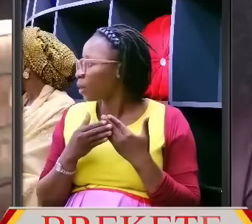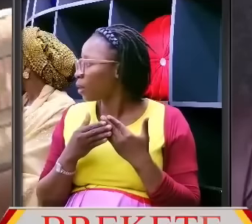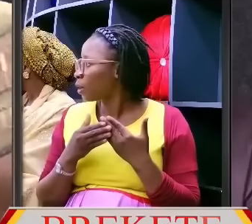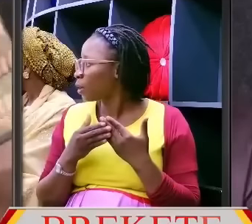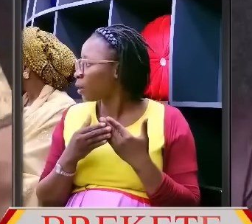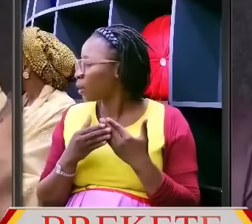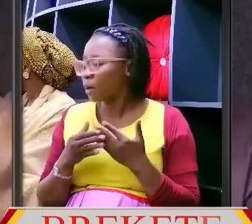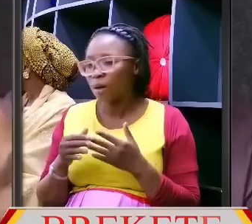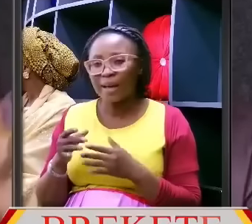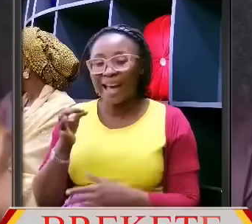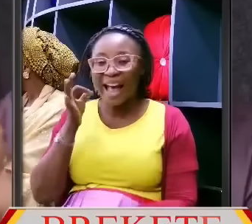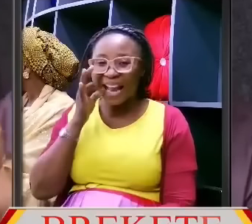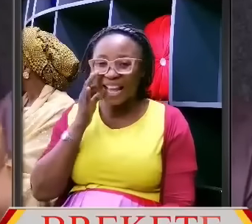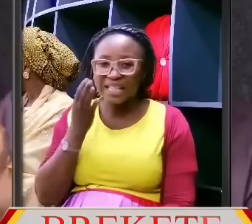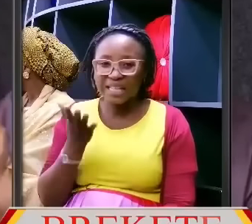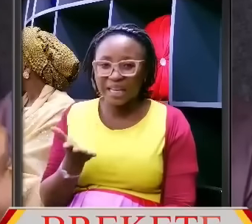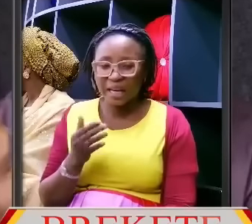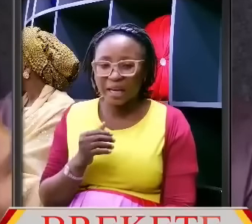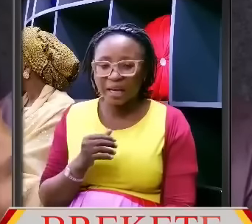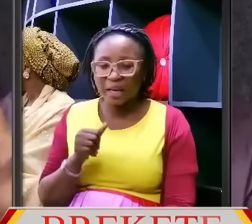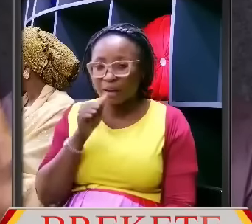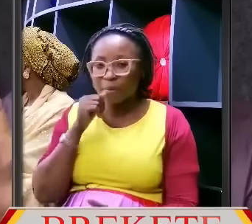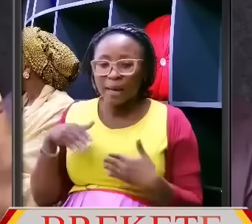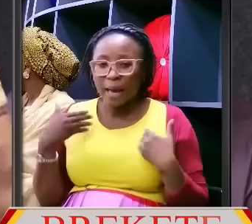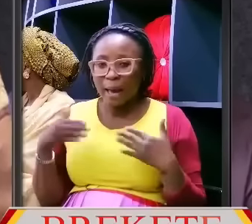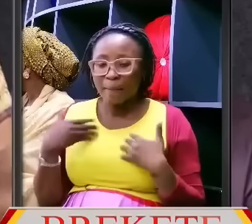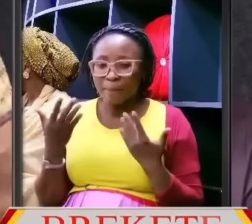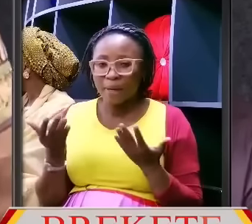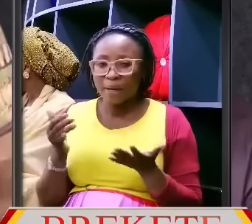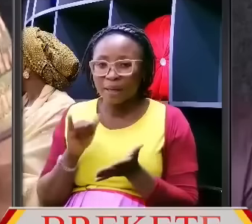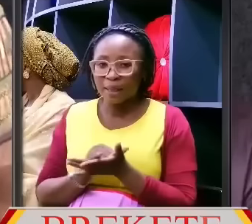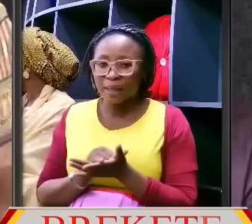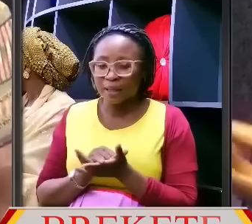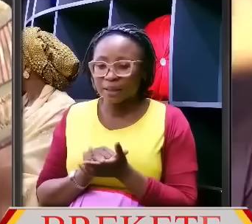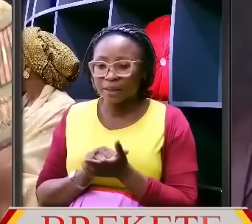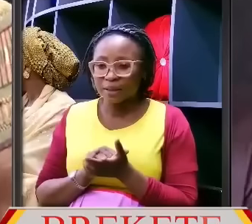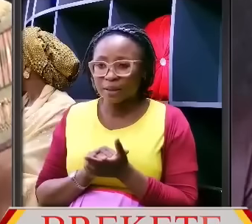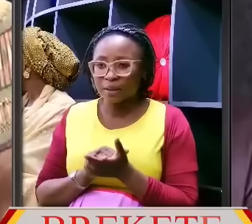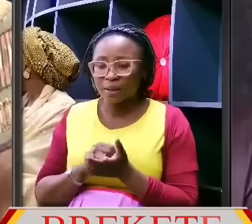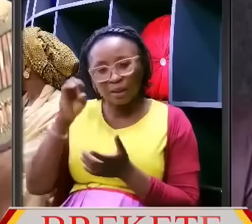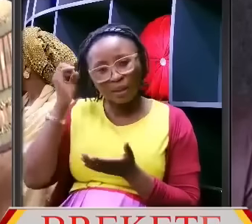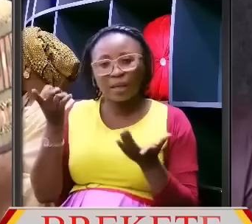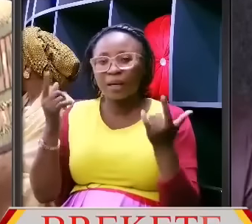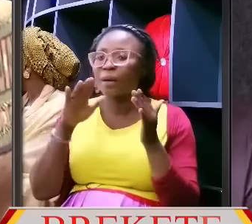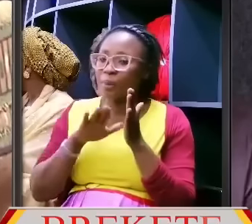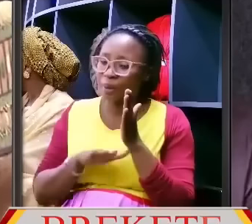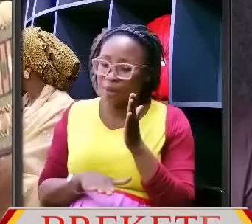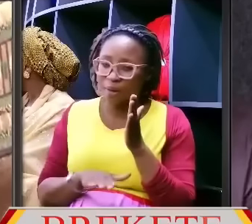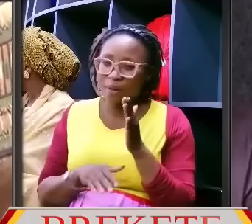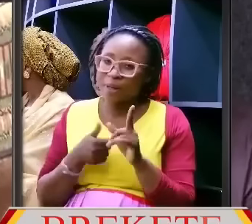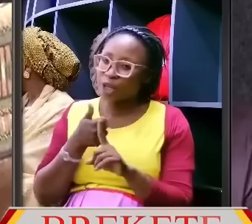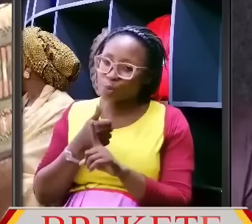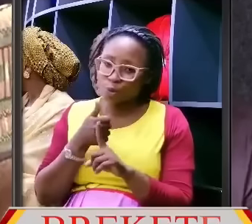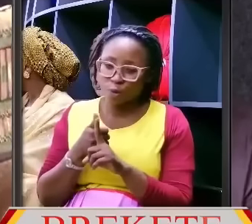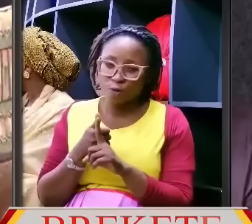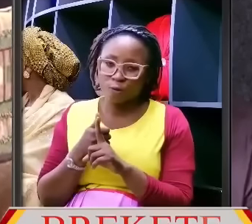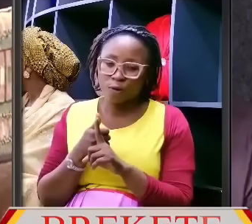yeah. You know, I'm happy that he came down